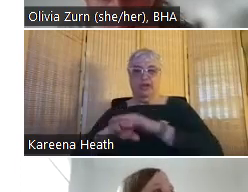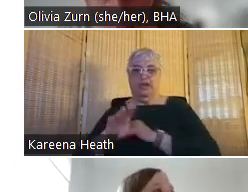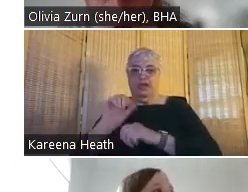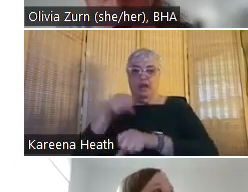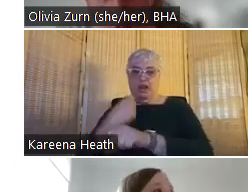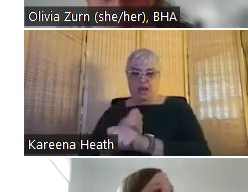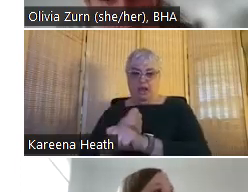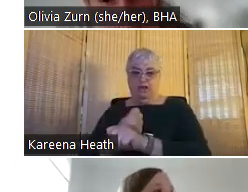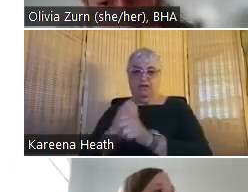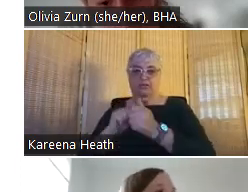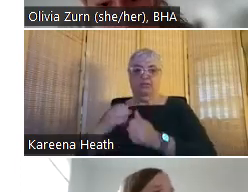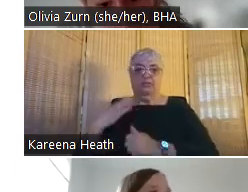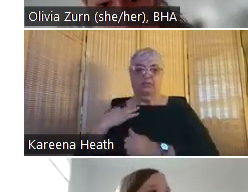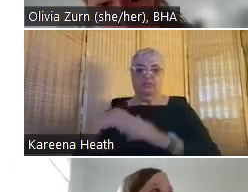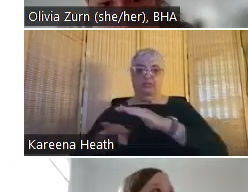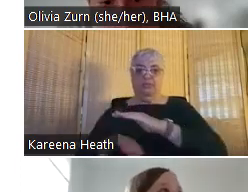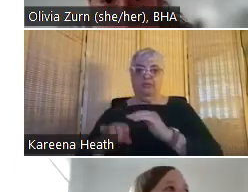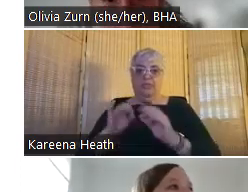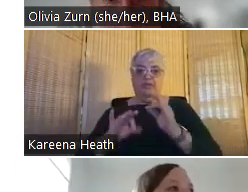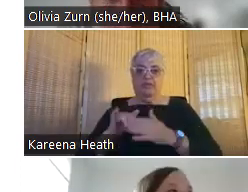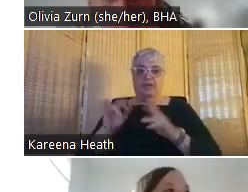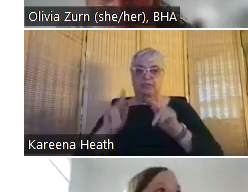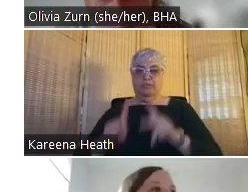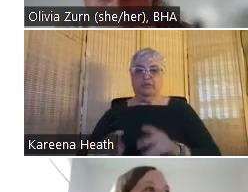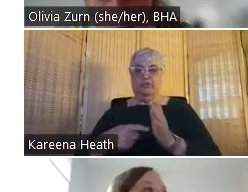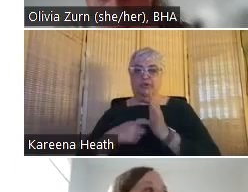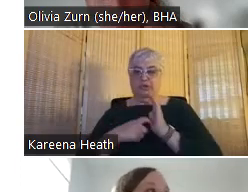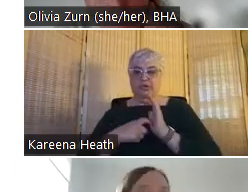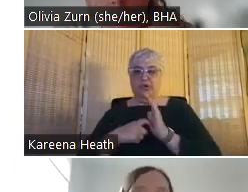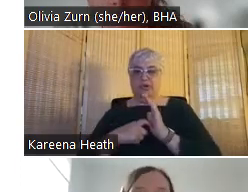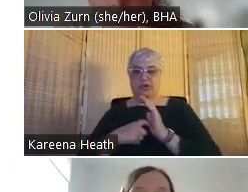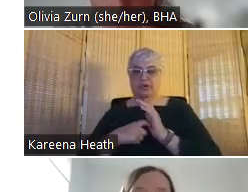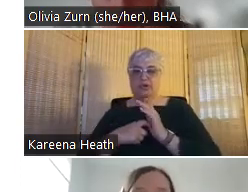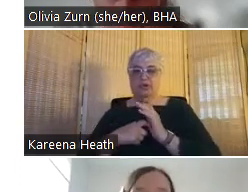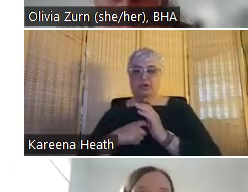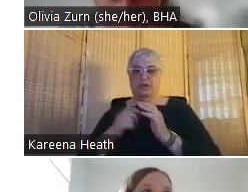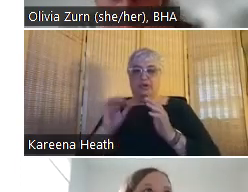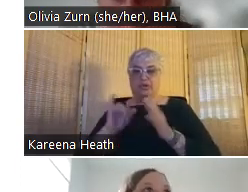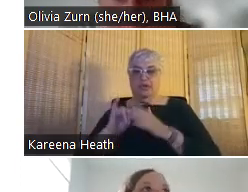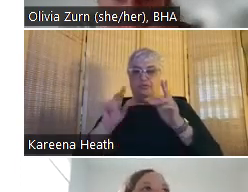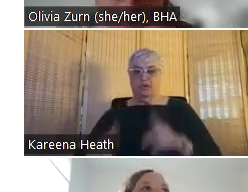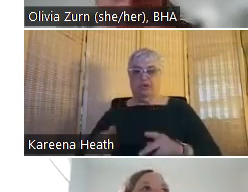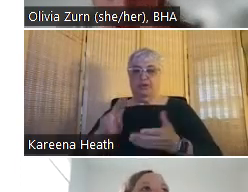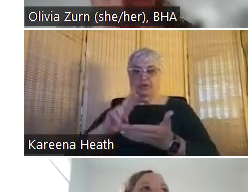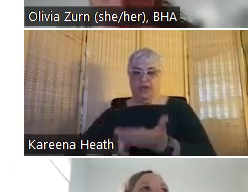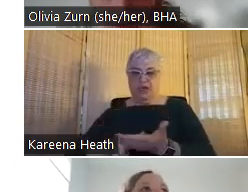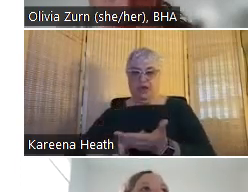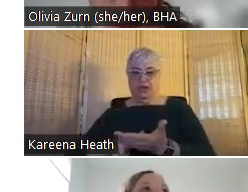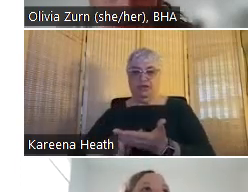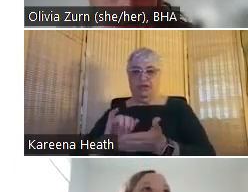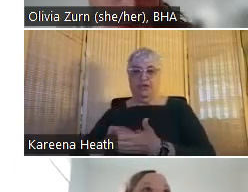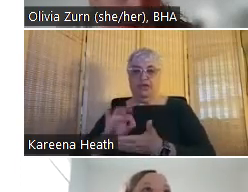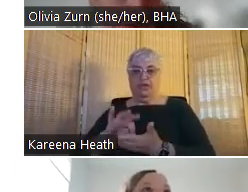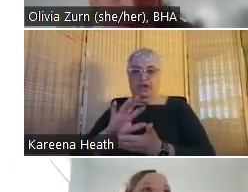setting on a voluntary basis as long as the following requirements are met, and the individual signs a form that documents